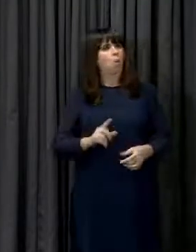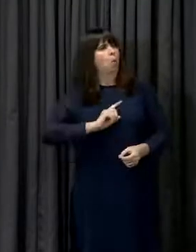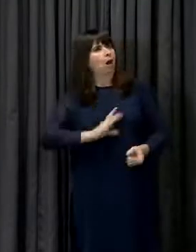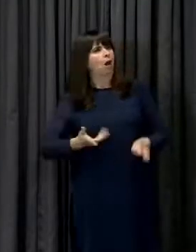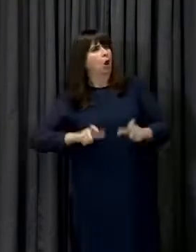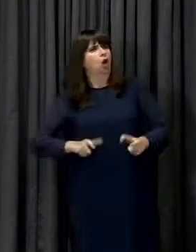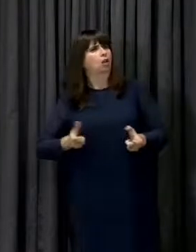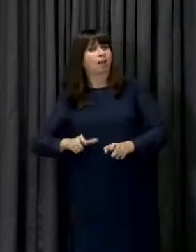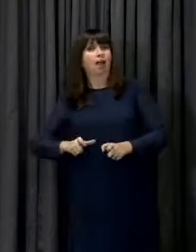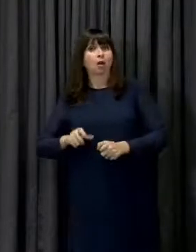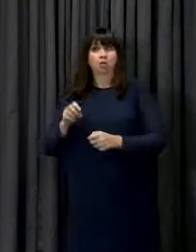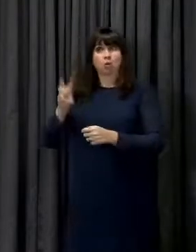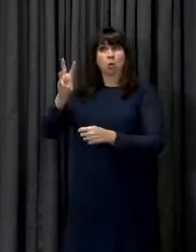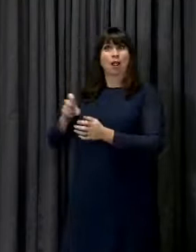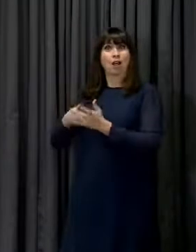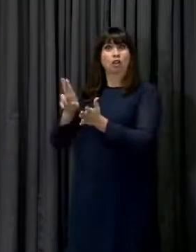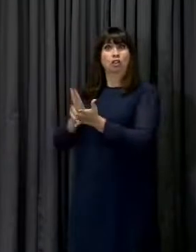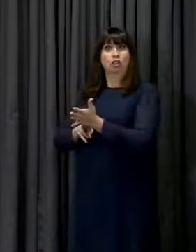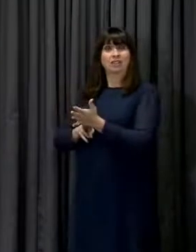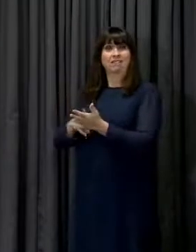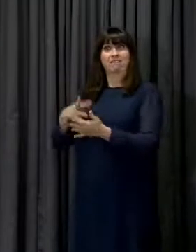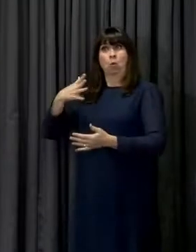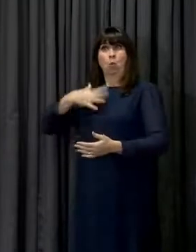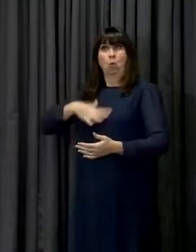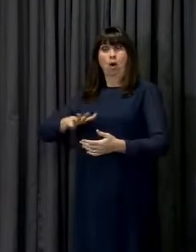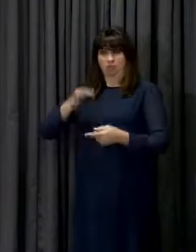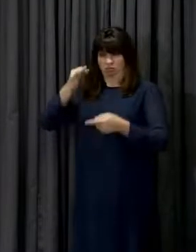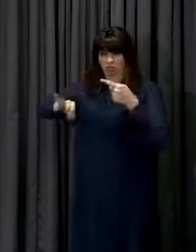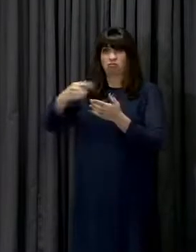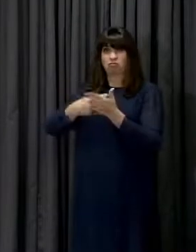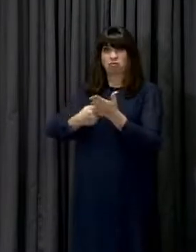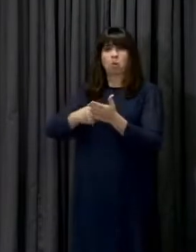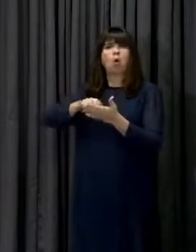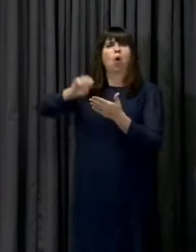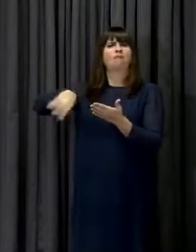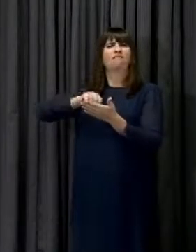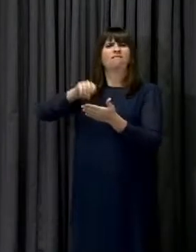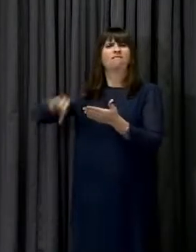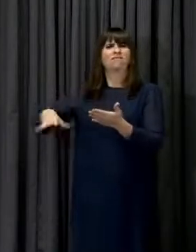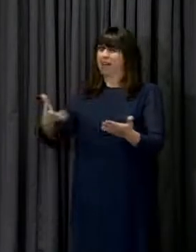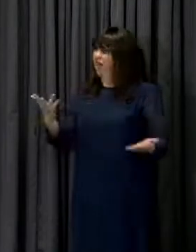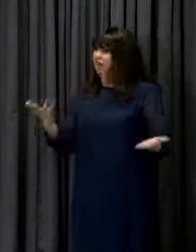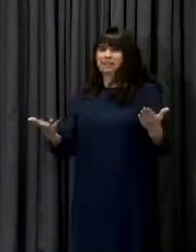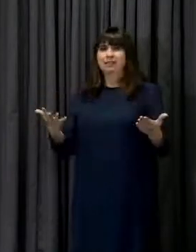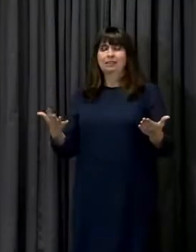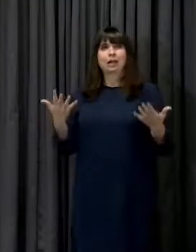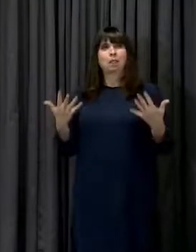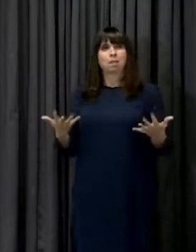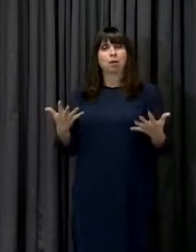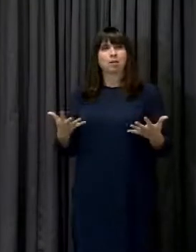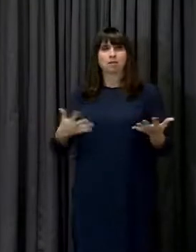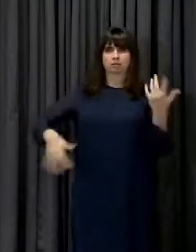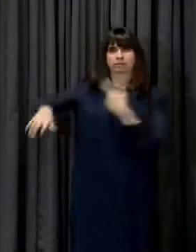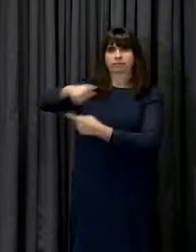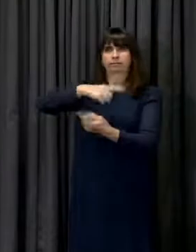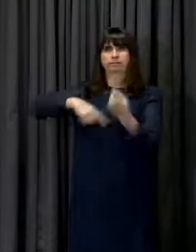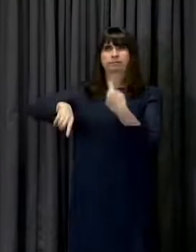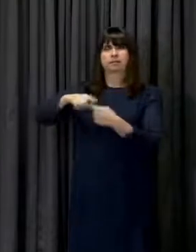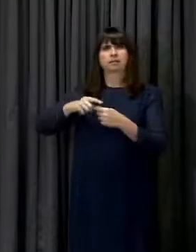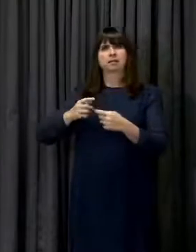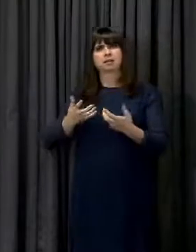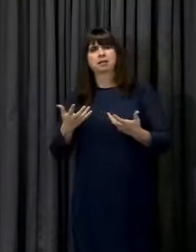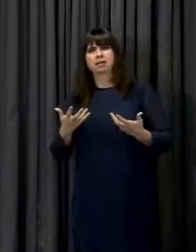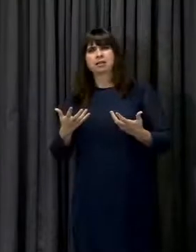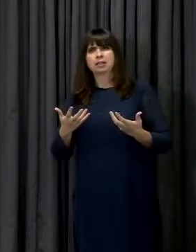Welsh Conservatives calling for those restrictions to be removed. So we're in a very odd position of a much more contested environment and